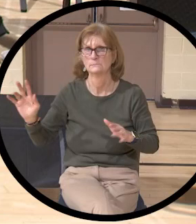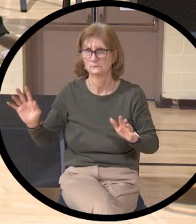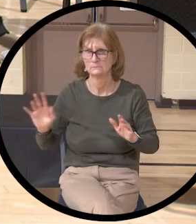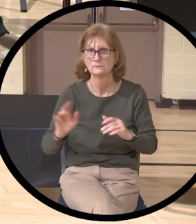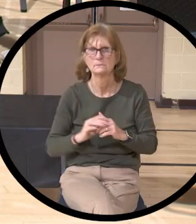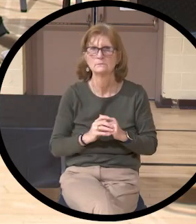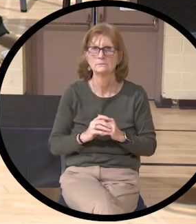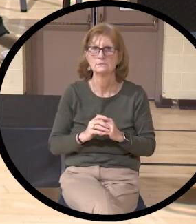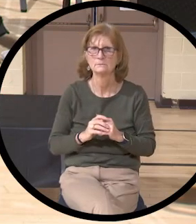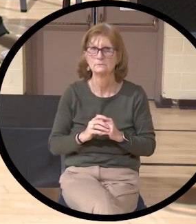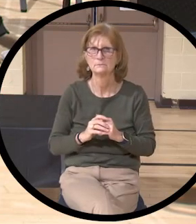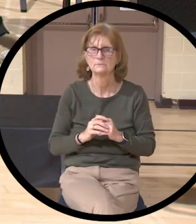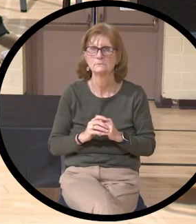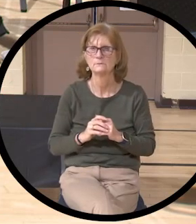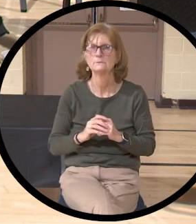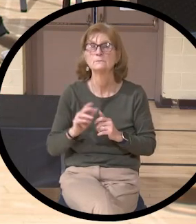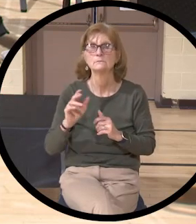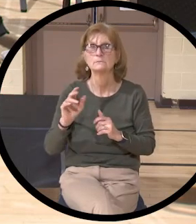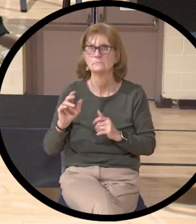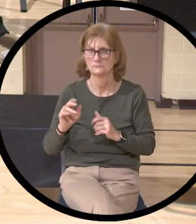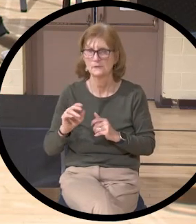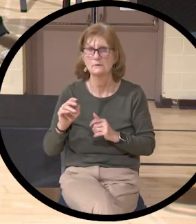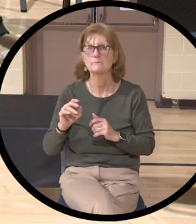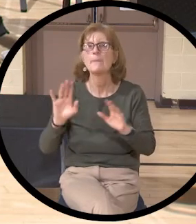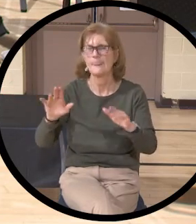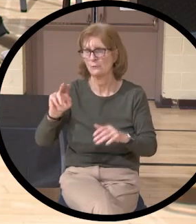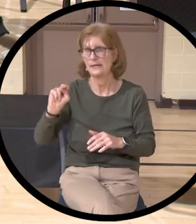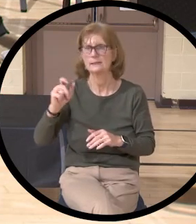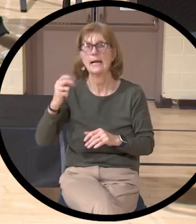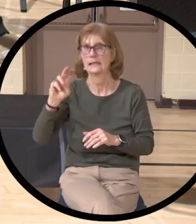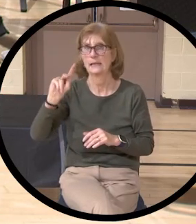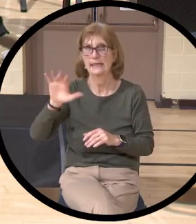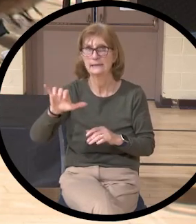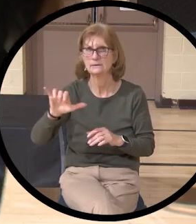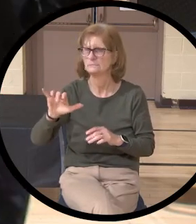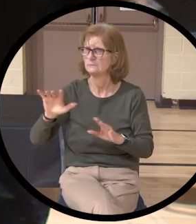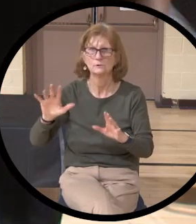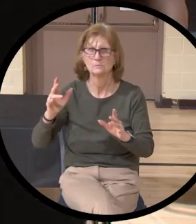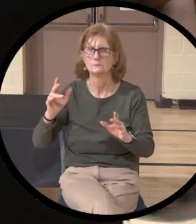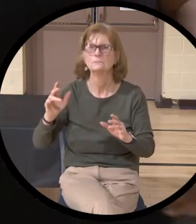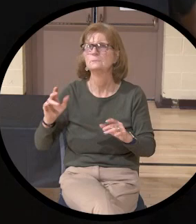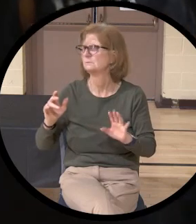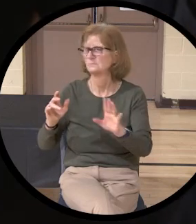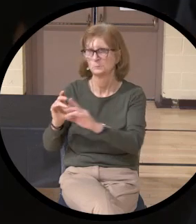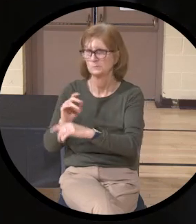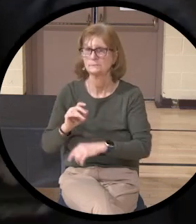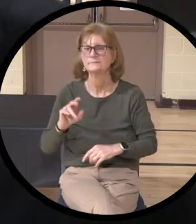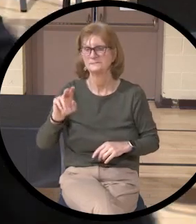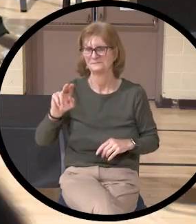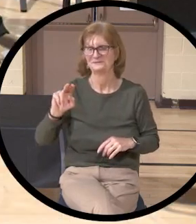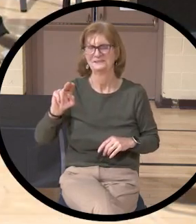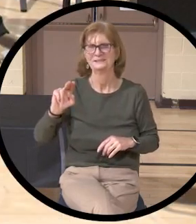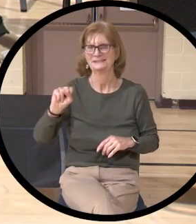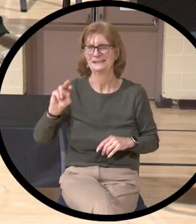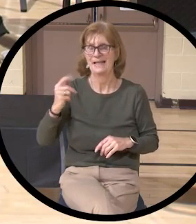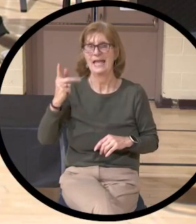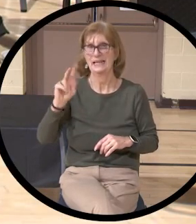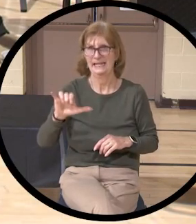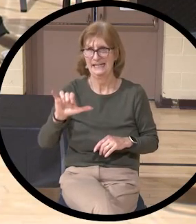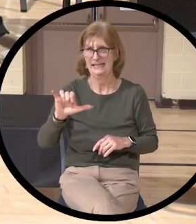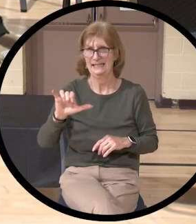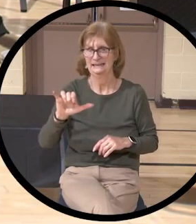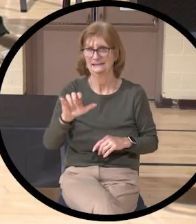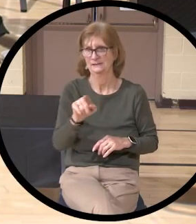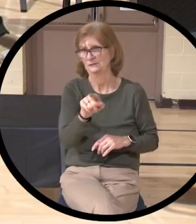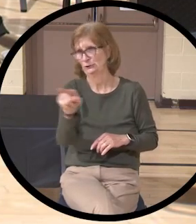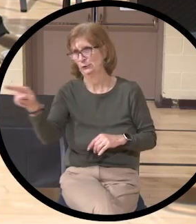Dilworth, etc. Negley onto Stanton. Is that it? Stanton onto Negley or? Negley on Stanton.